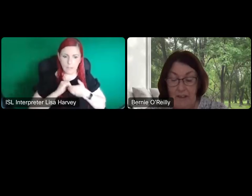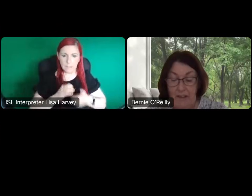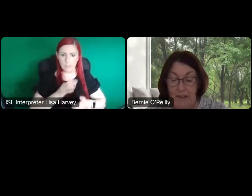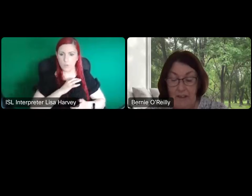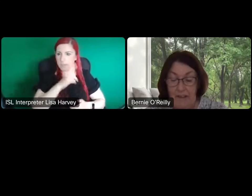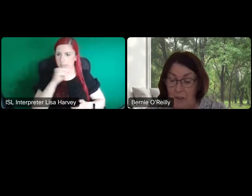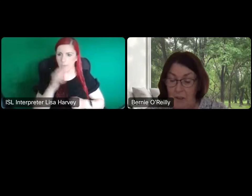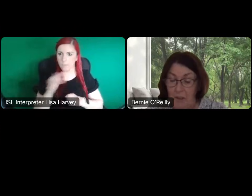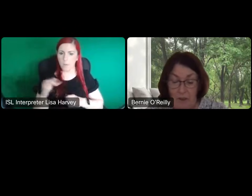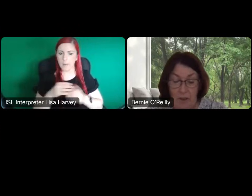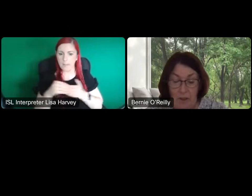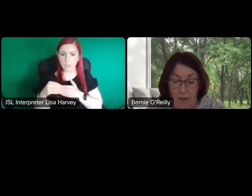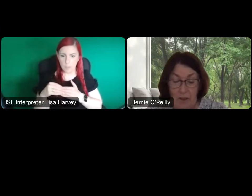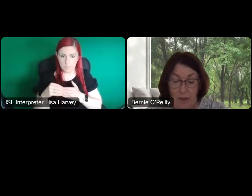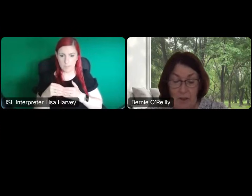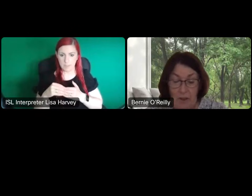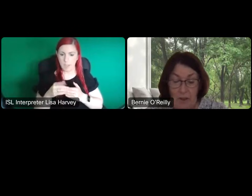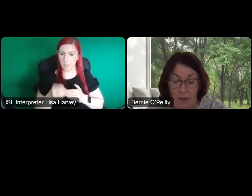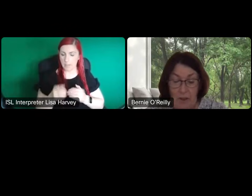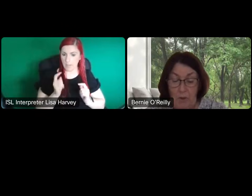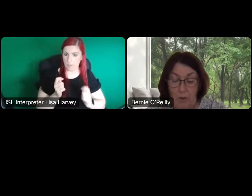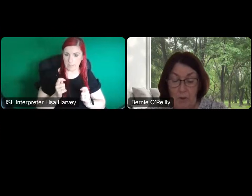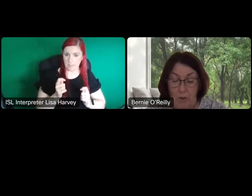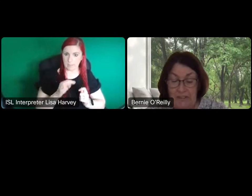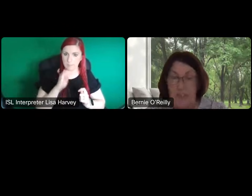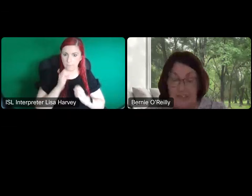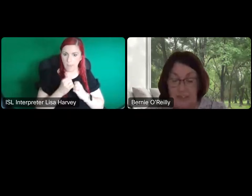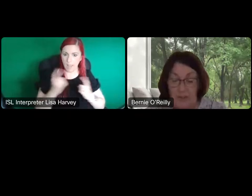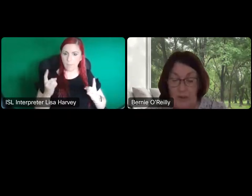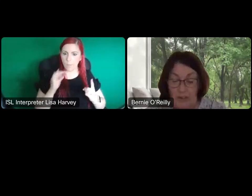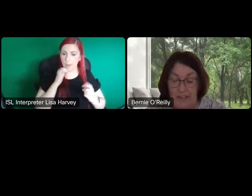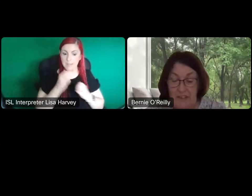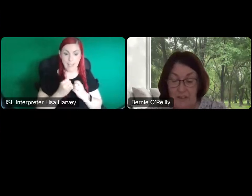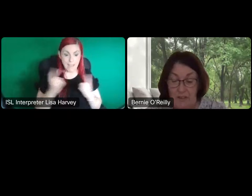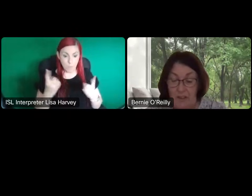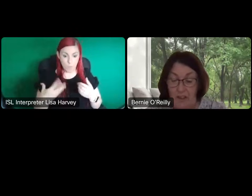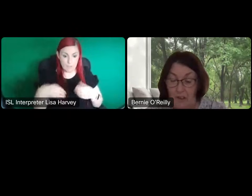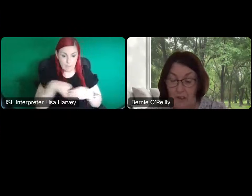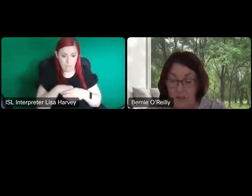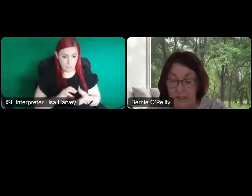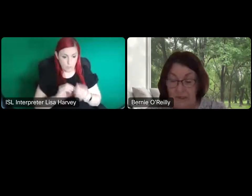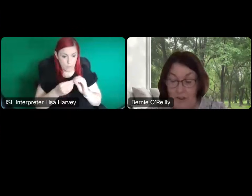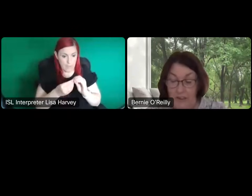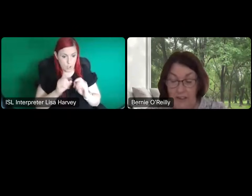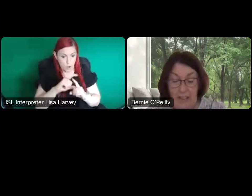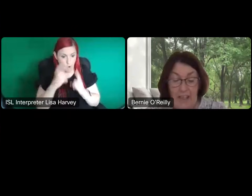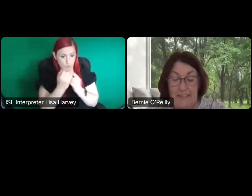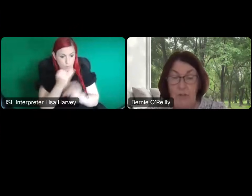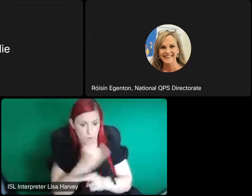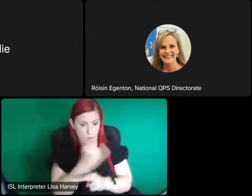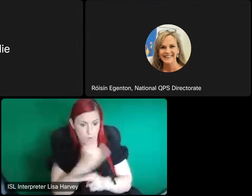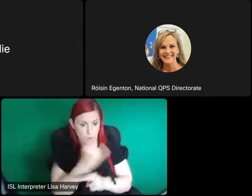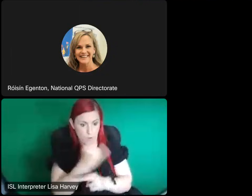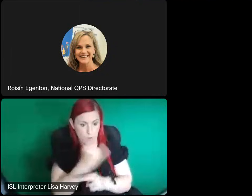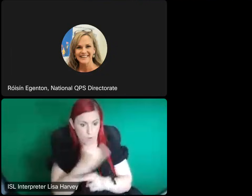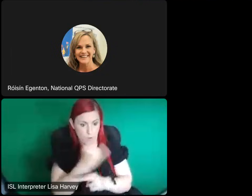That training applies to everyone, because everyone creates the culture that exists in an organisation, and culture is defined as how